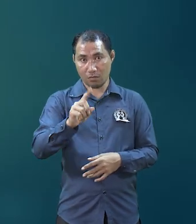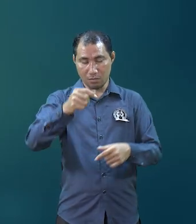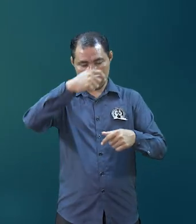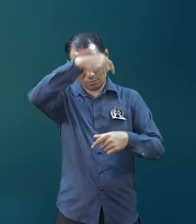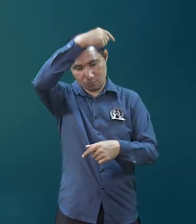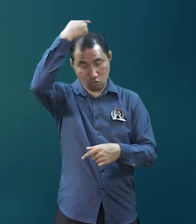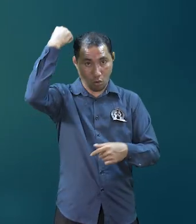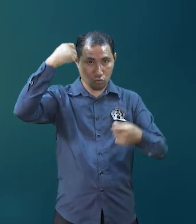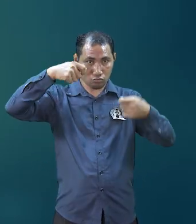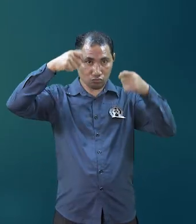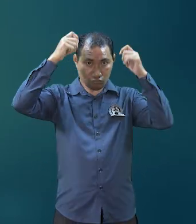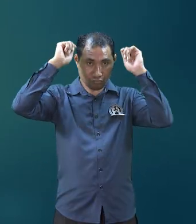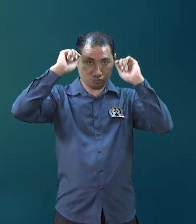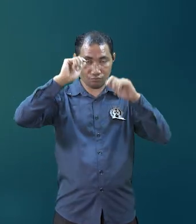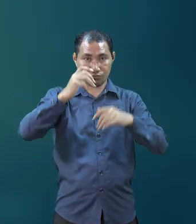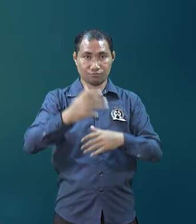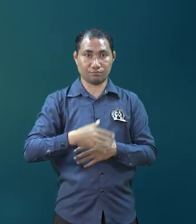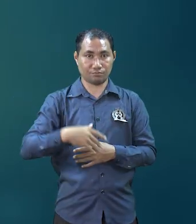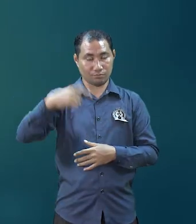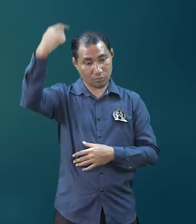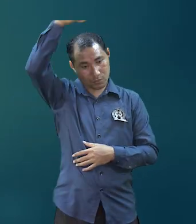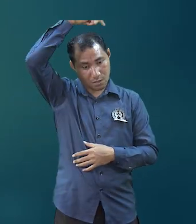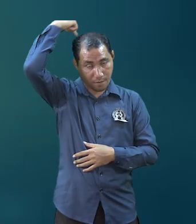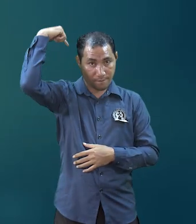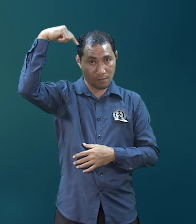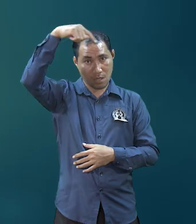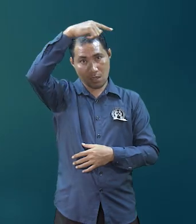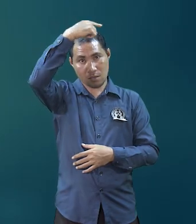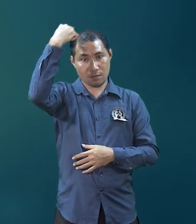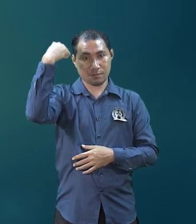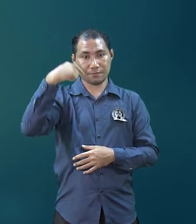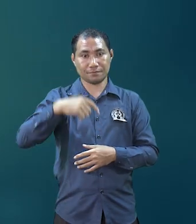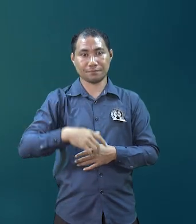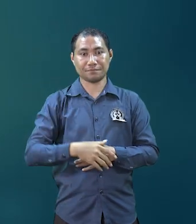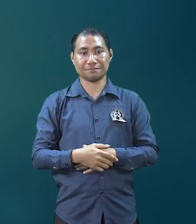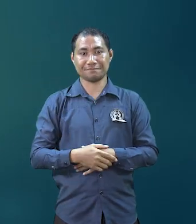or hat, or hairnet.